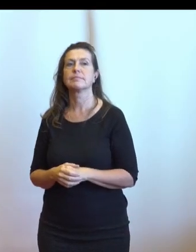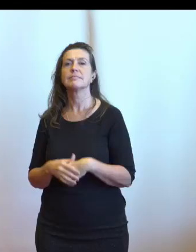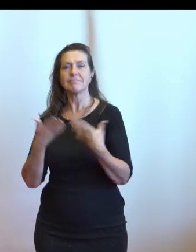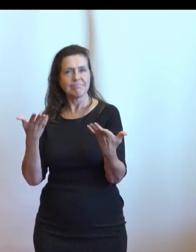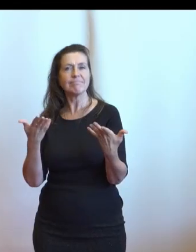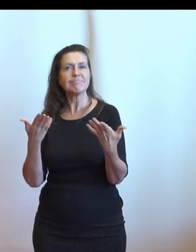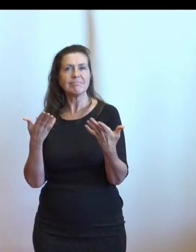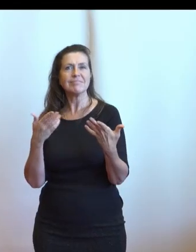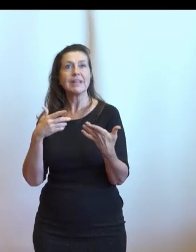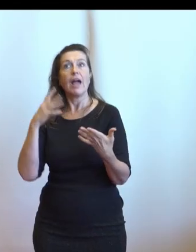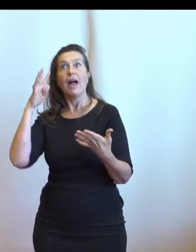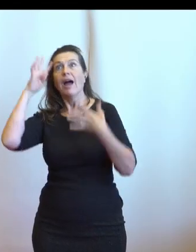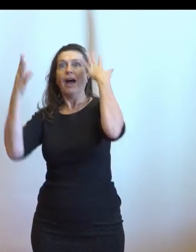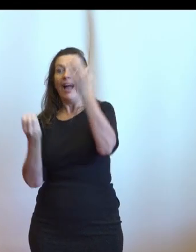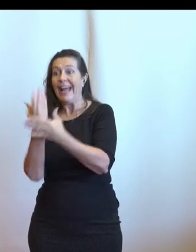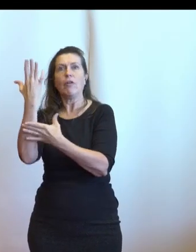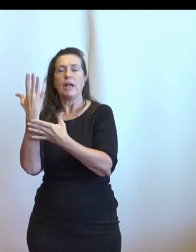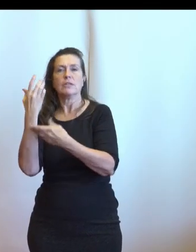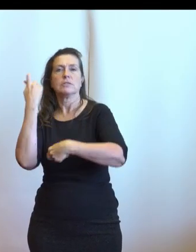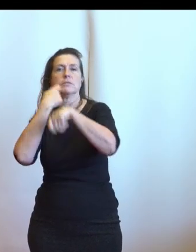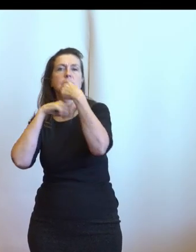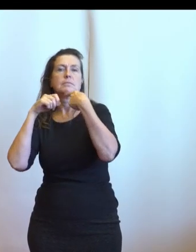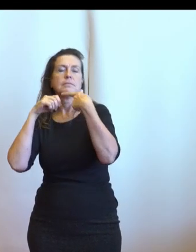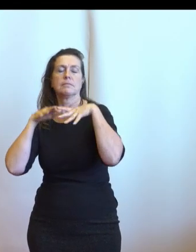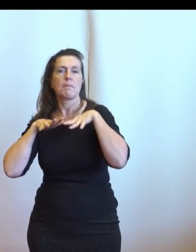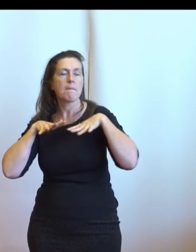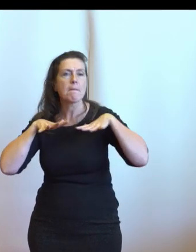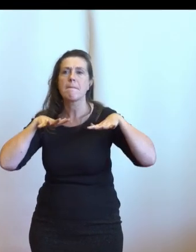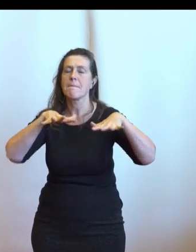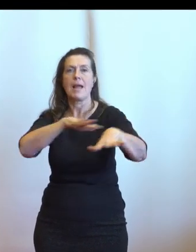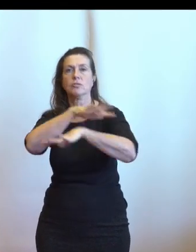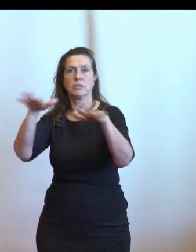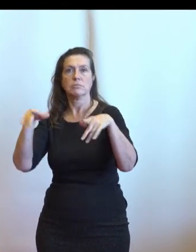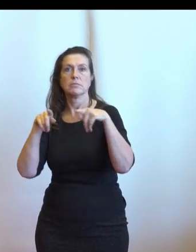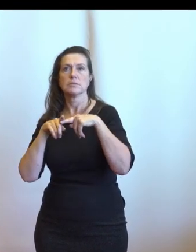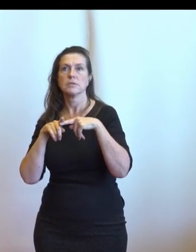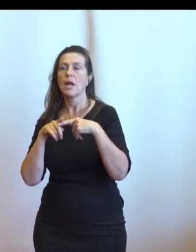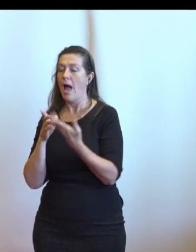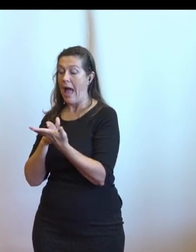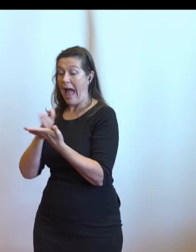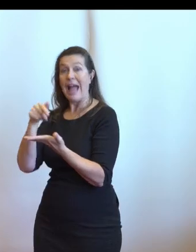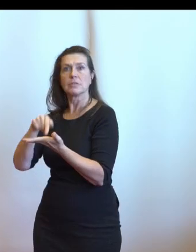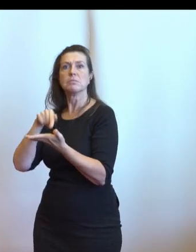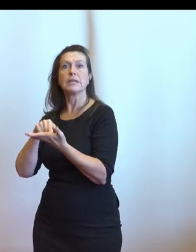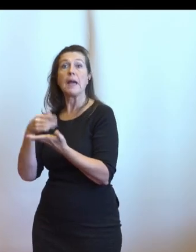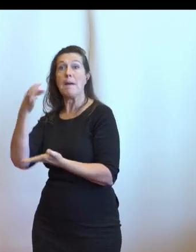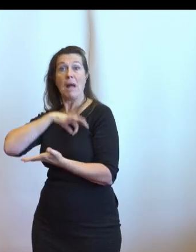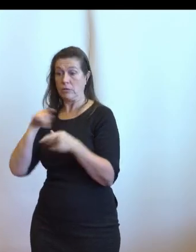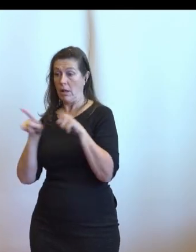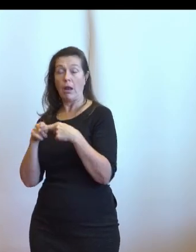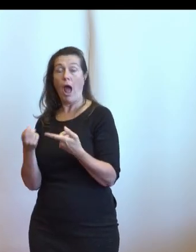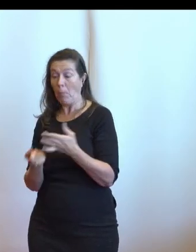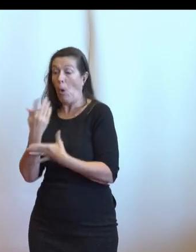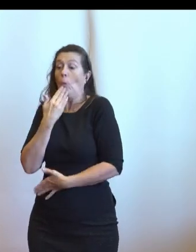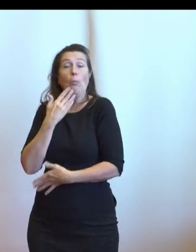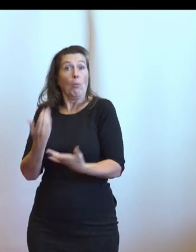mainstream innovations, if you will, that have an accessibility benefit almost by accident. So, for